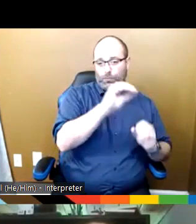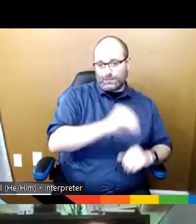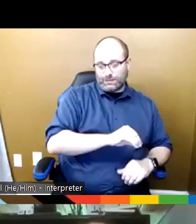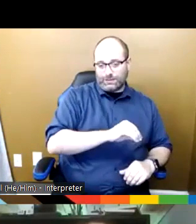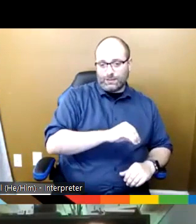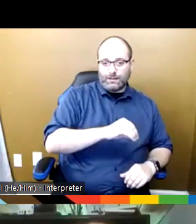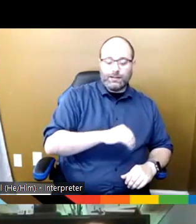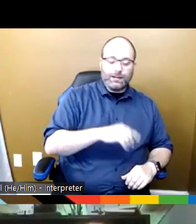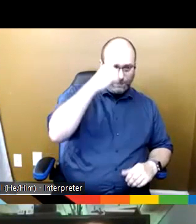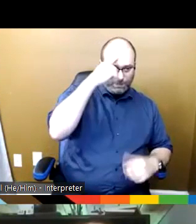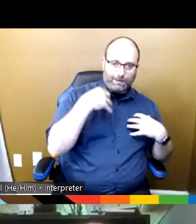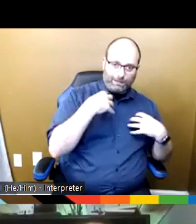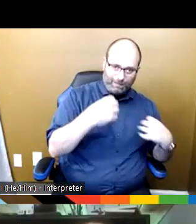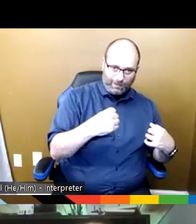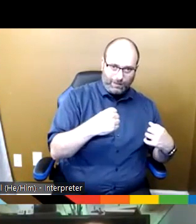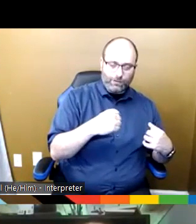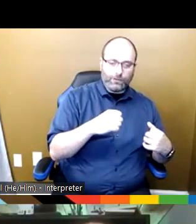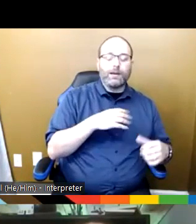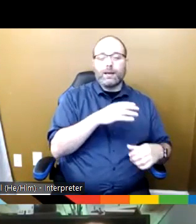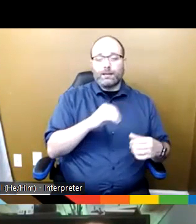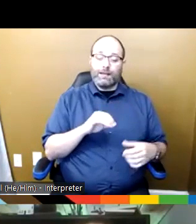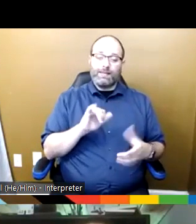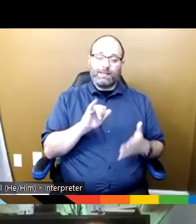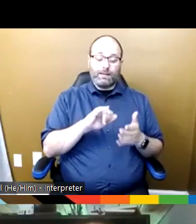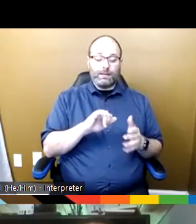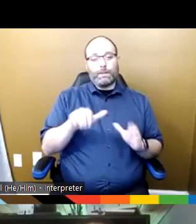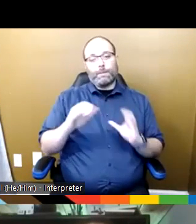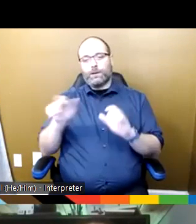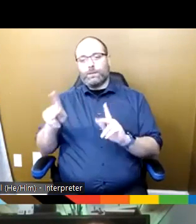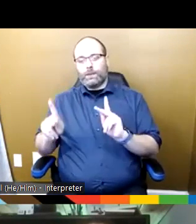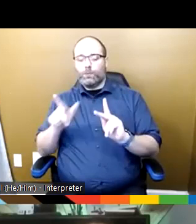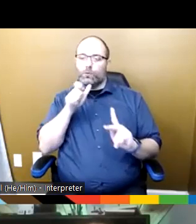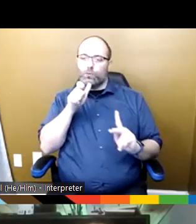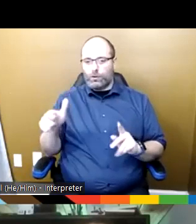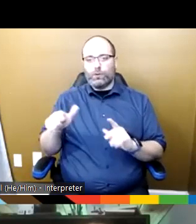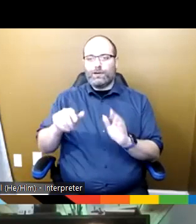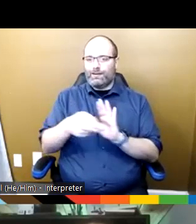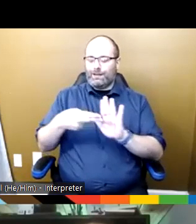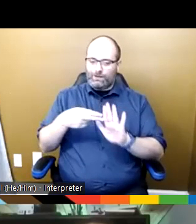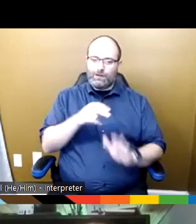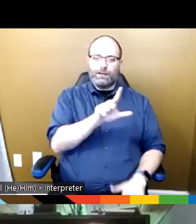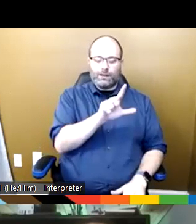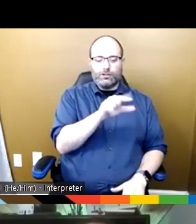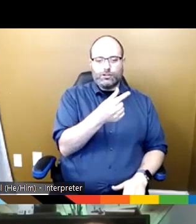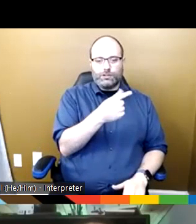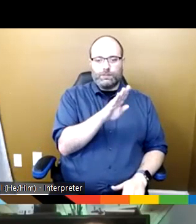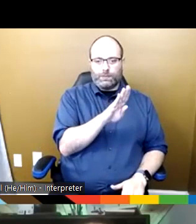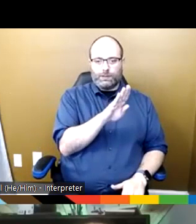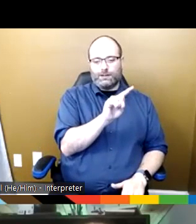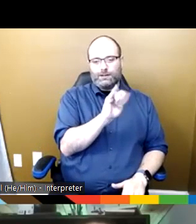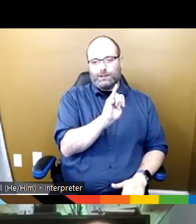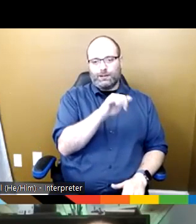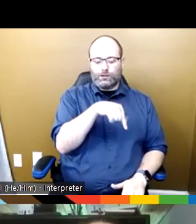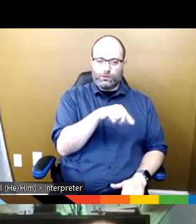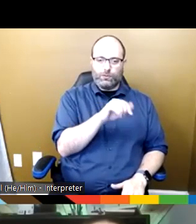as LGBTQIA+. It is my pleasure today. I want to introduce a dear collaborator